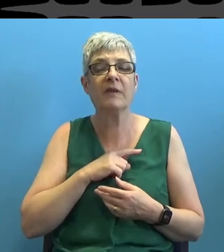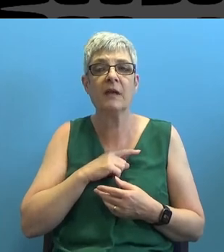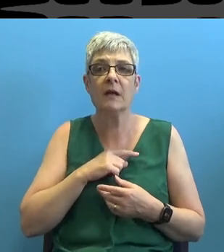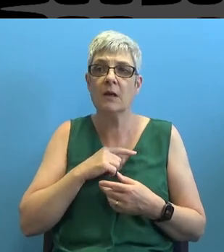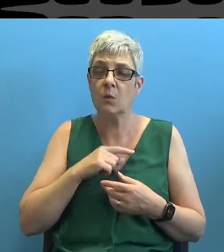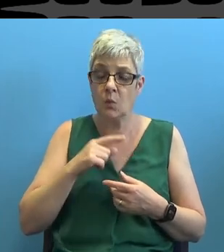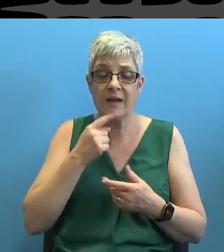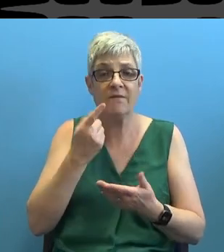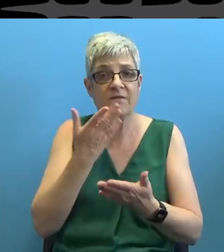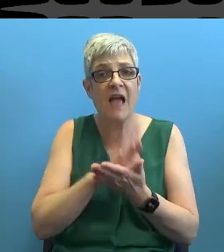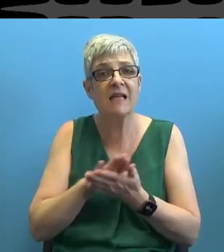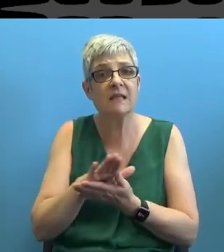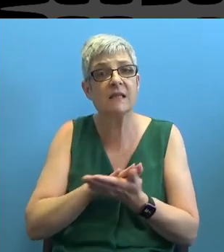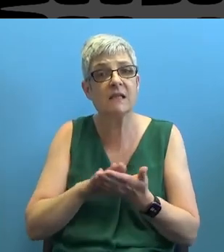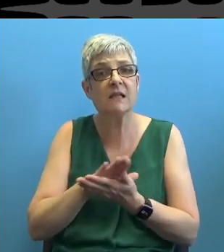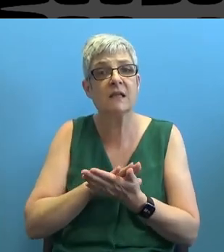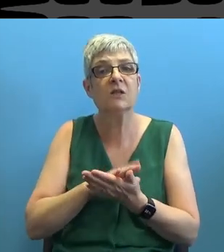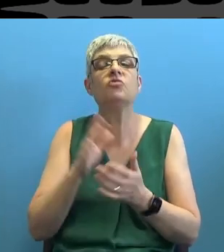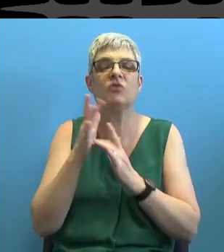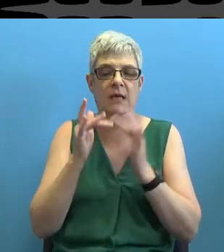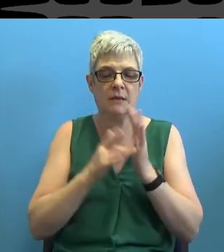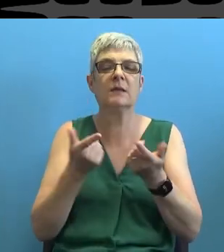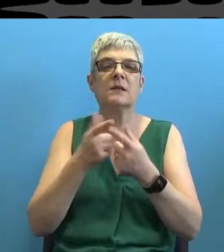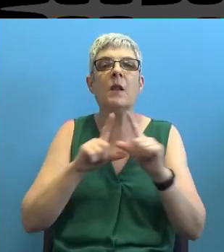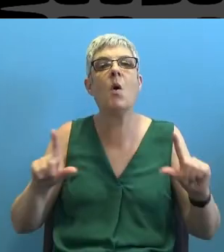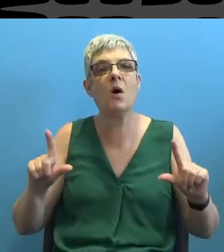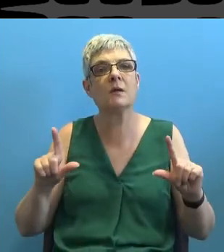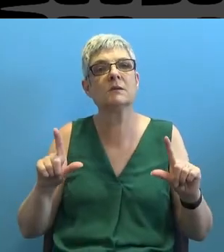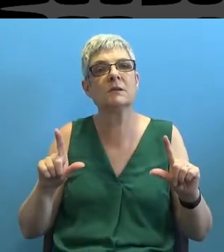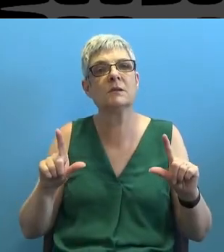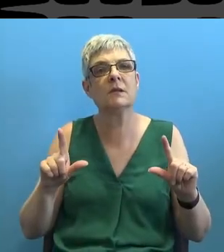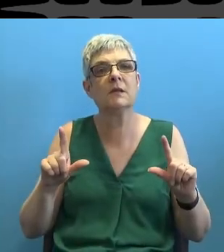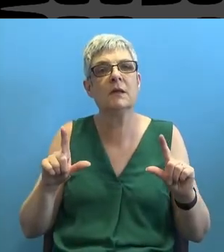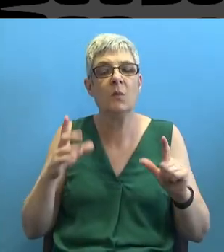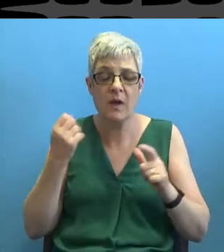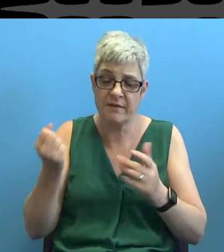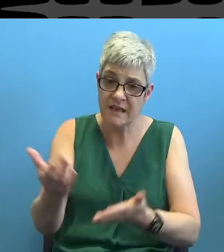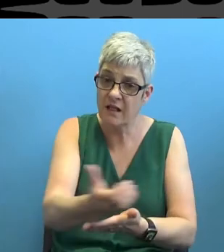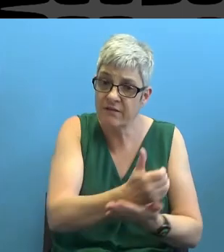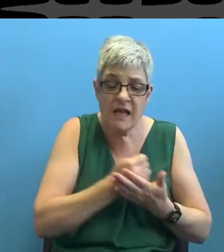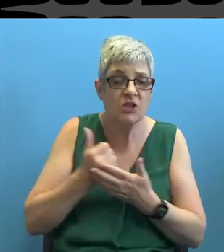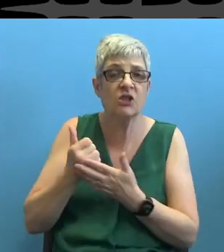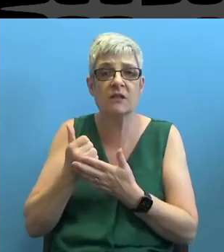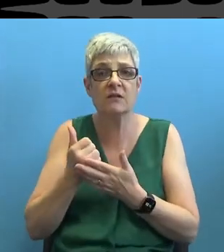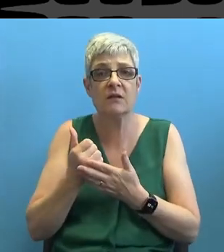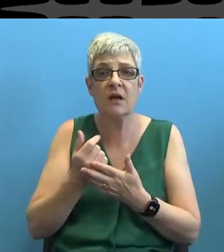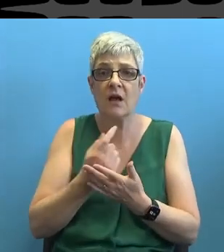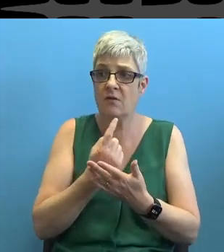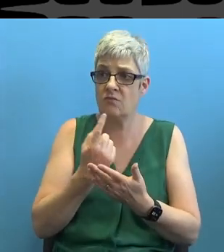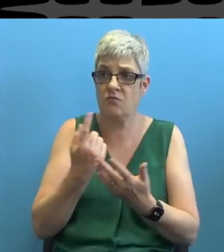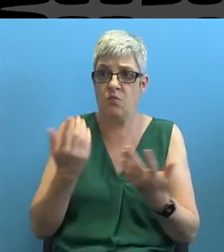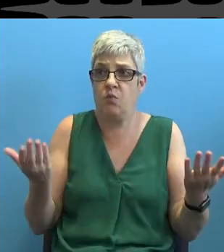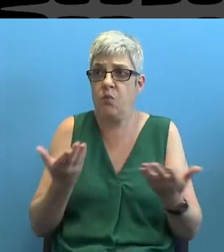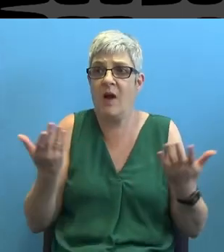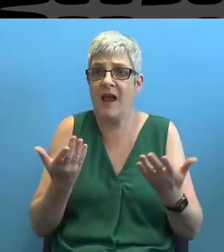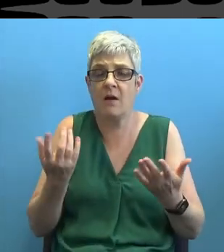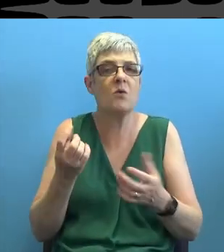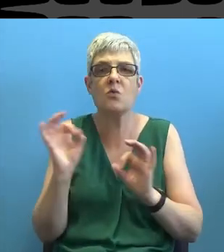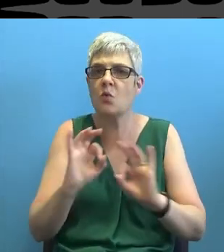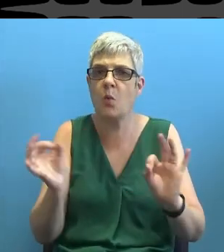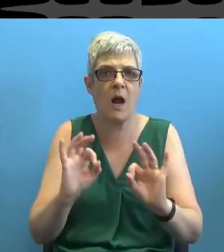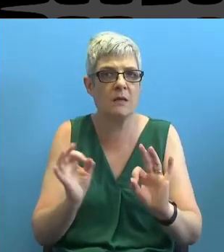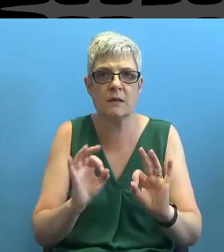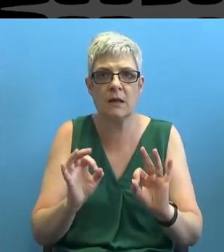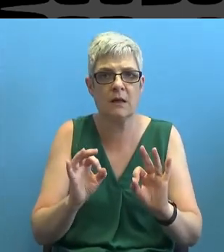Here we confess that indeed Jesus is Lord, that there is salvation in no one else, and that He